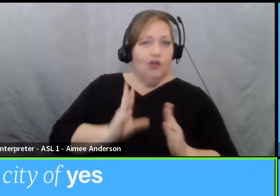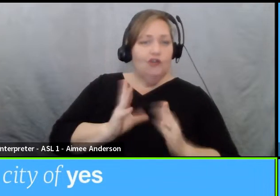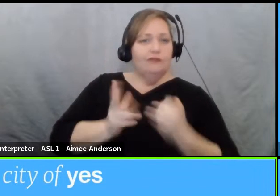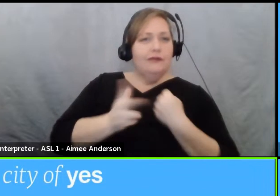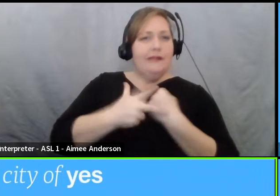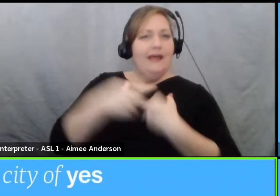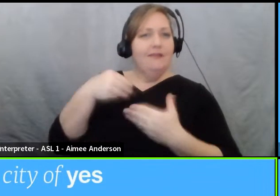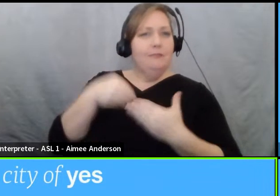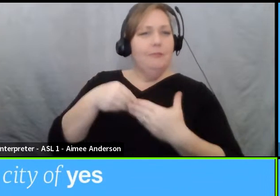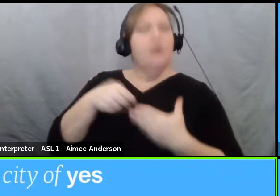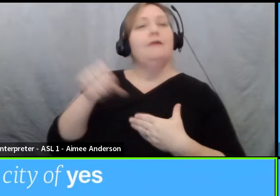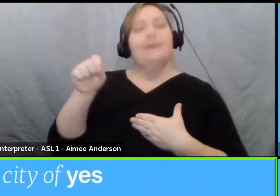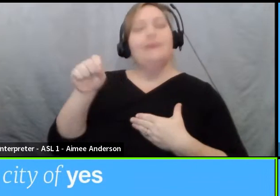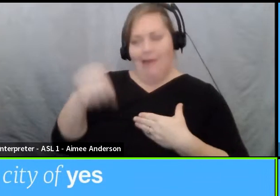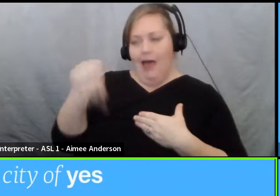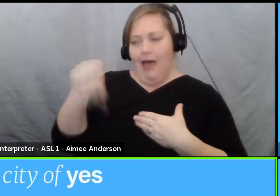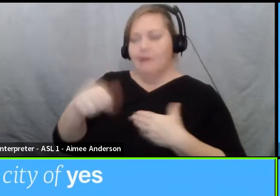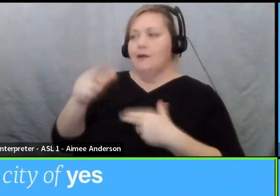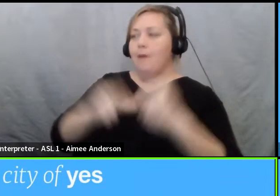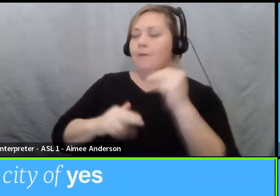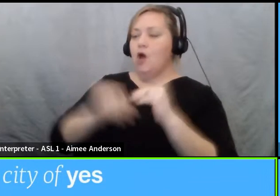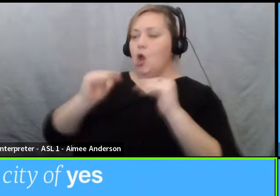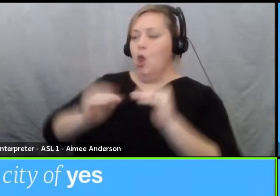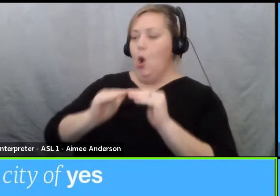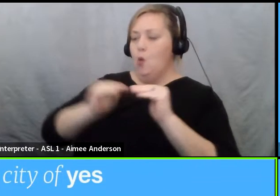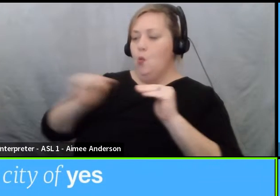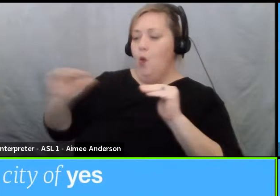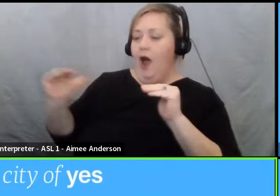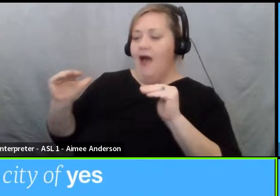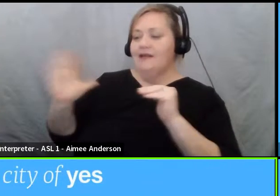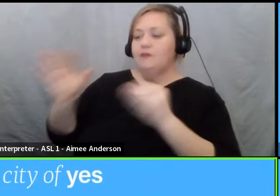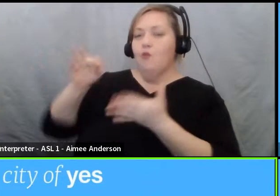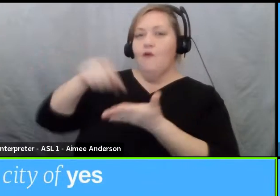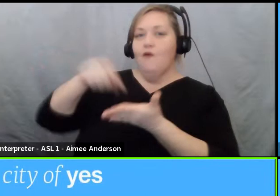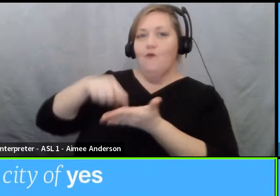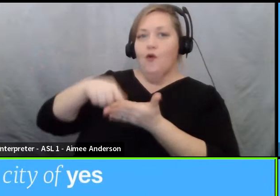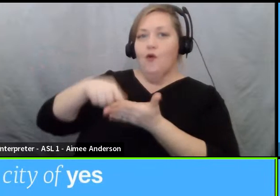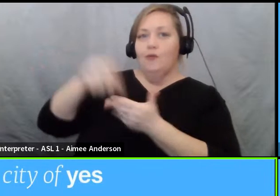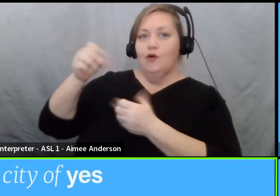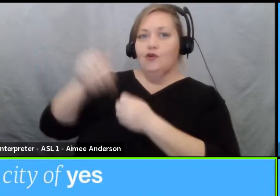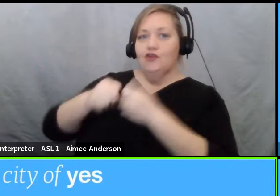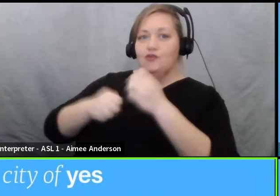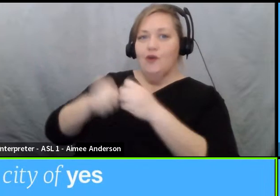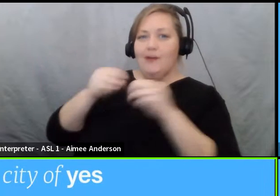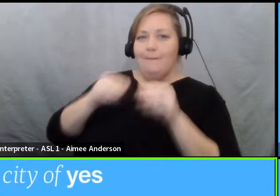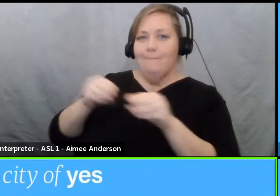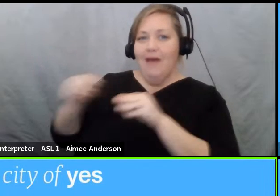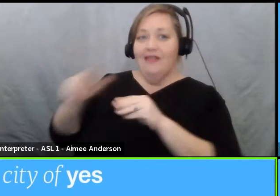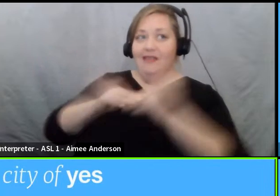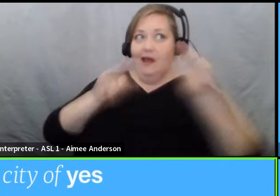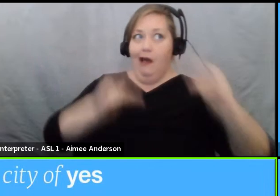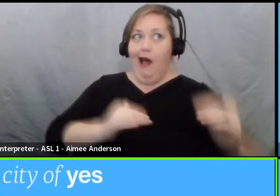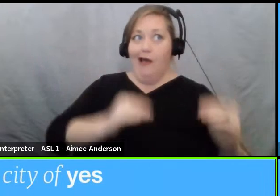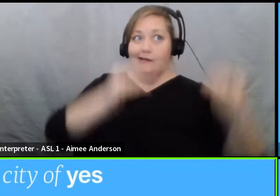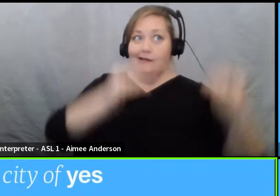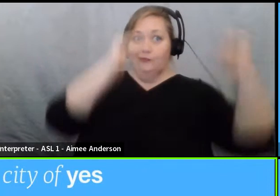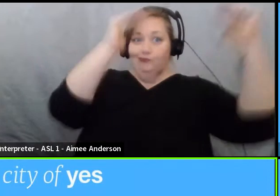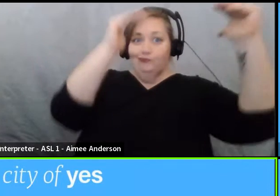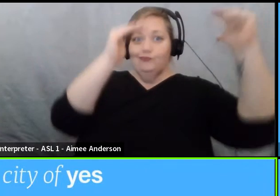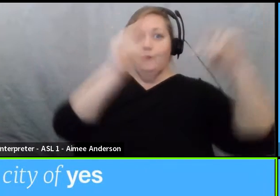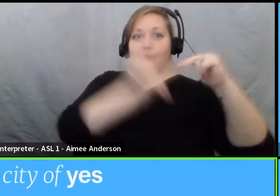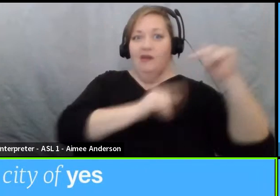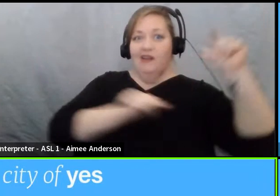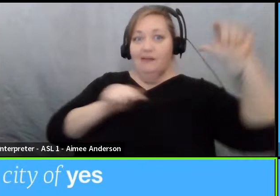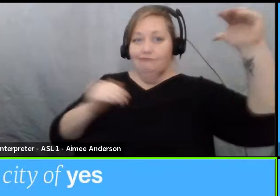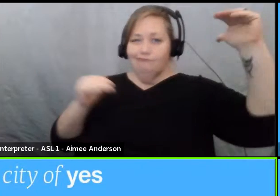building a low-rise apartment building is a much more affordable construction method than building a higher density building. So we